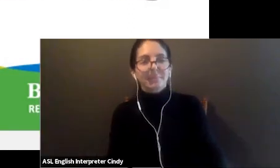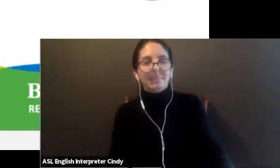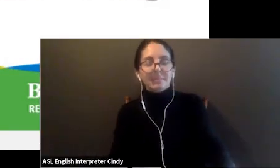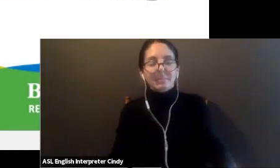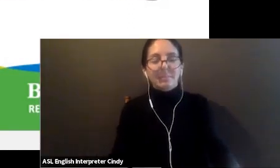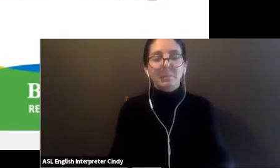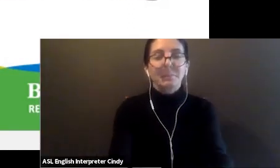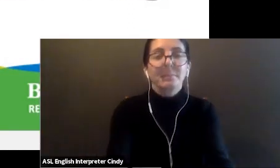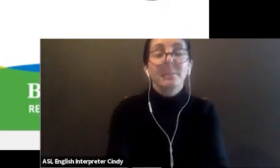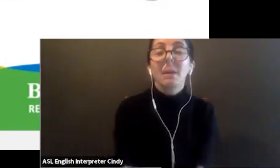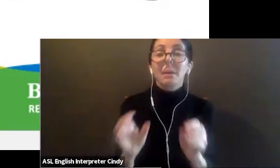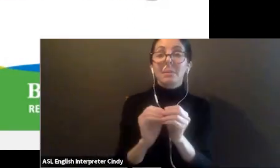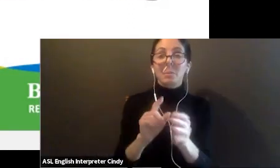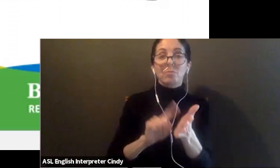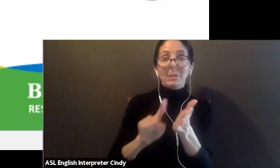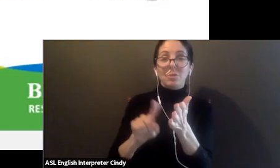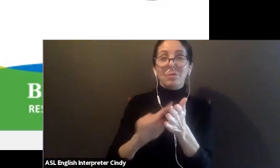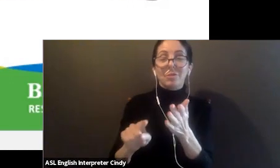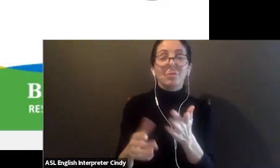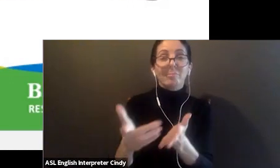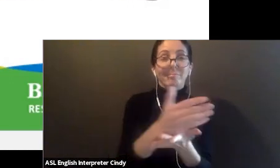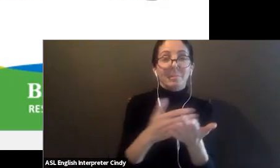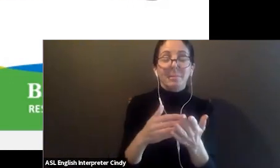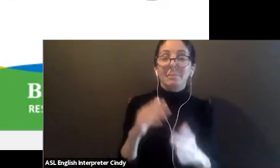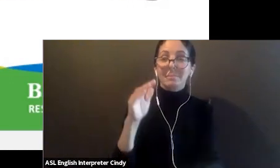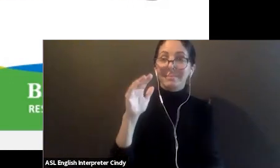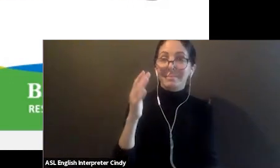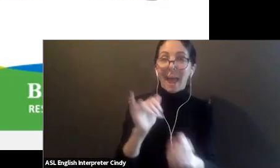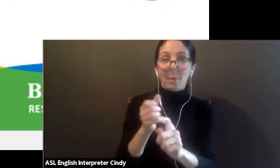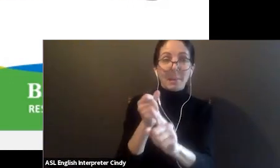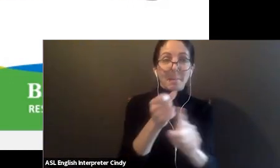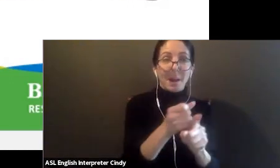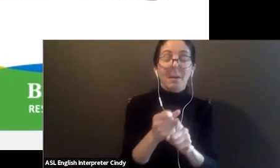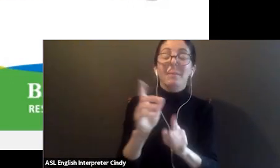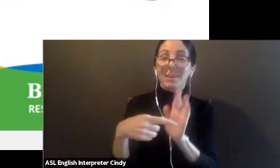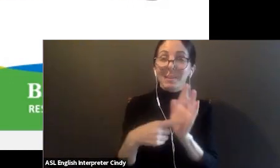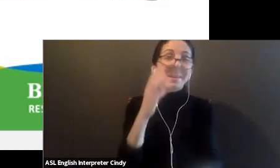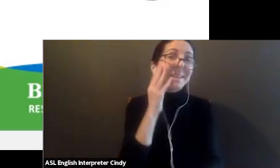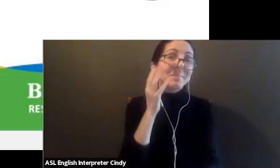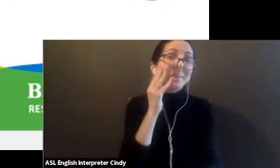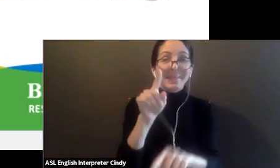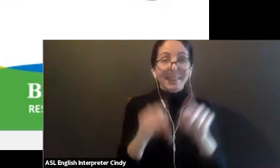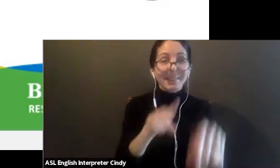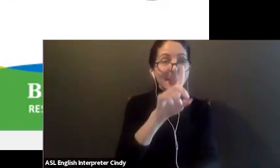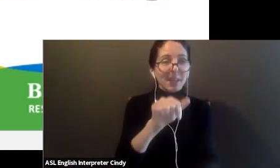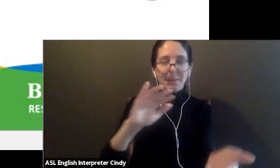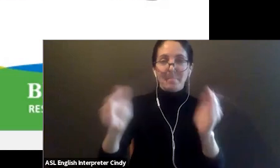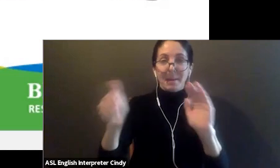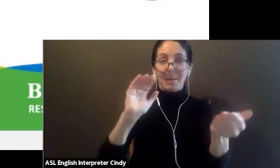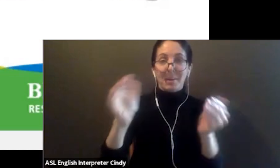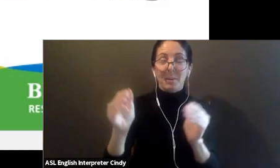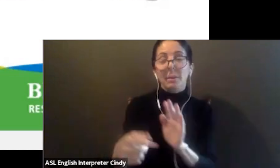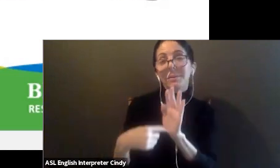pandemic have impacted people with disabilities specifically, including comparing the experiences of people with different disability types, so